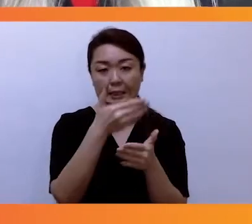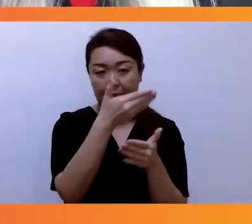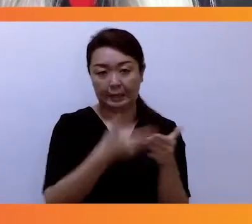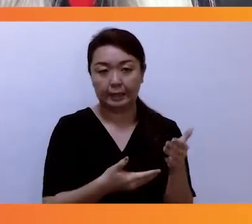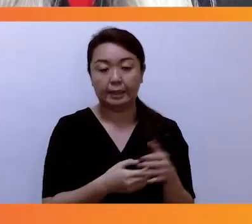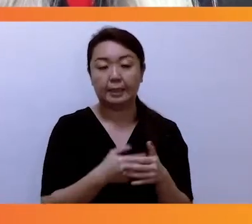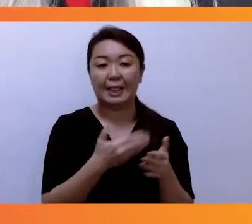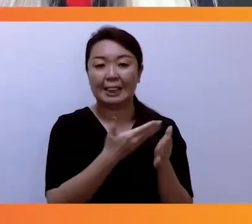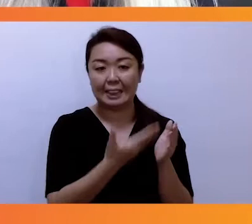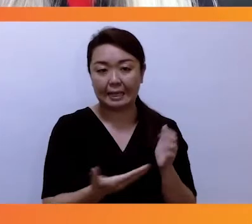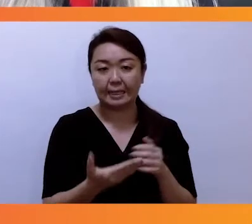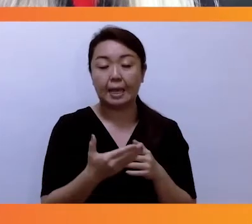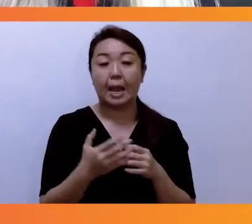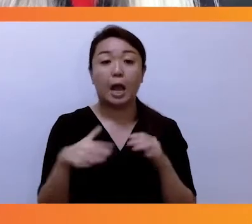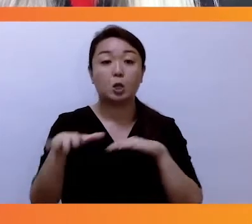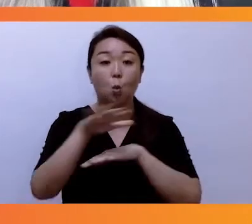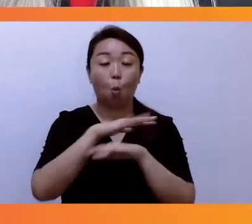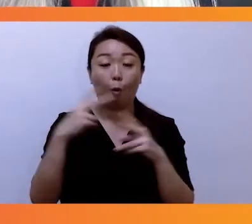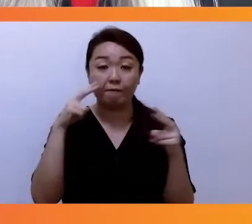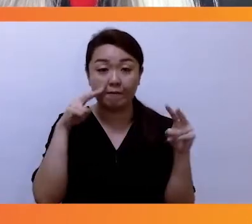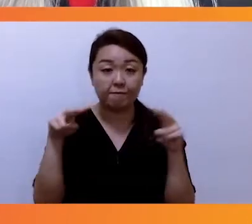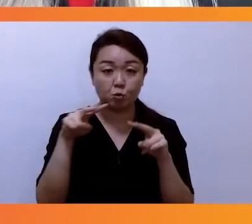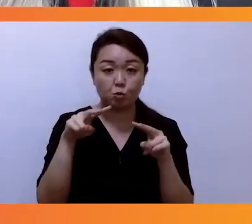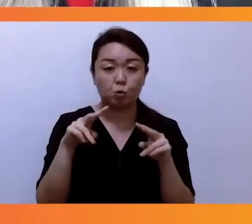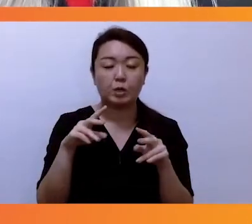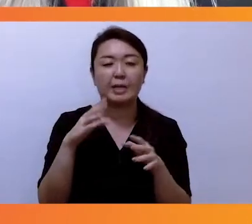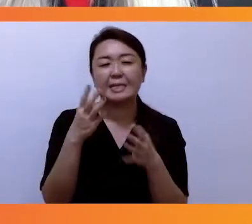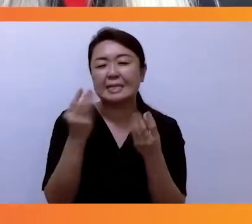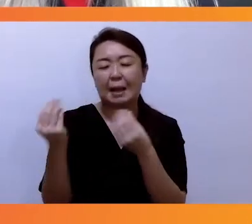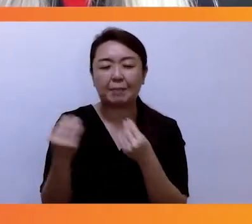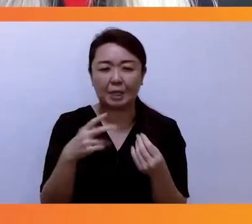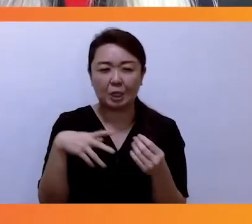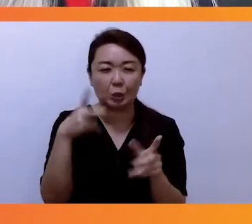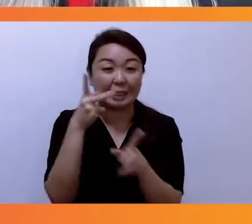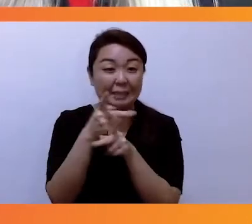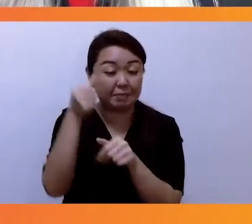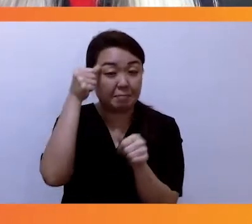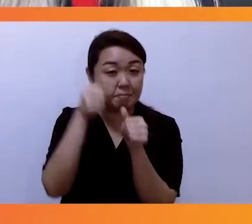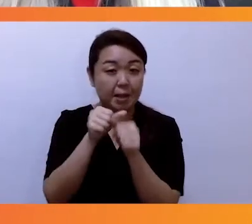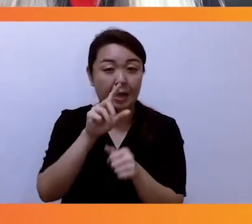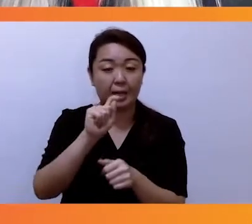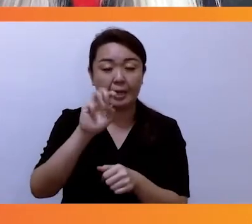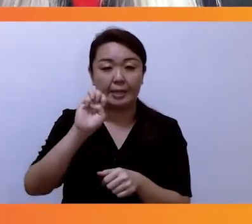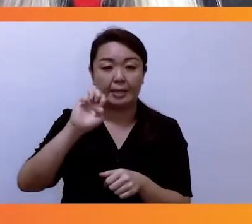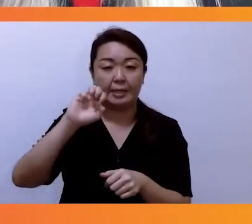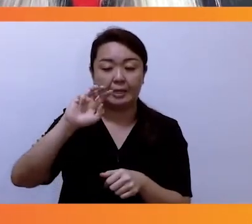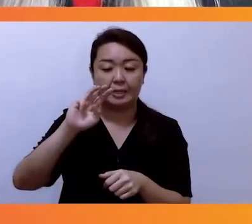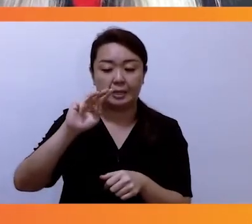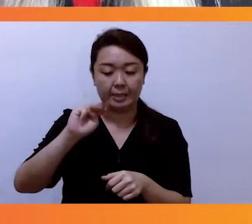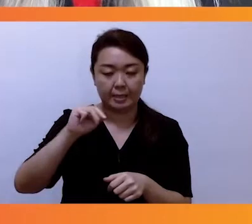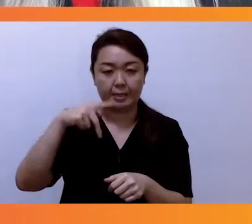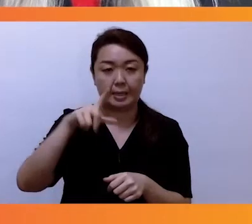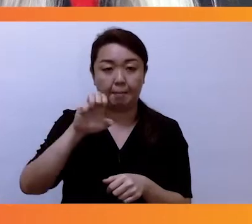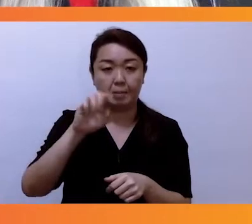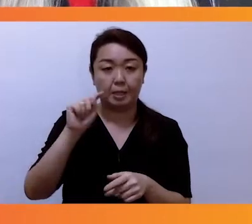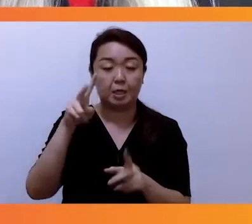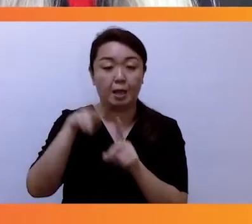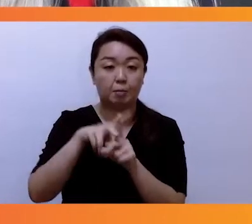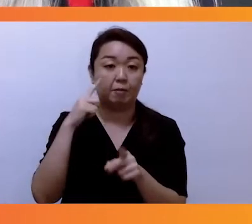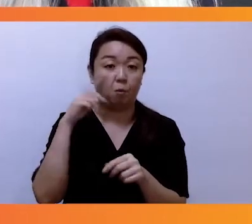those things, and that overview is something to keep in mind as a template that can be applied to all